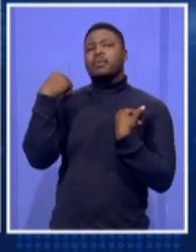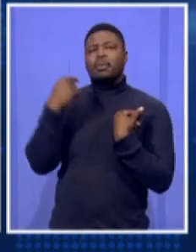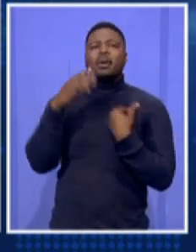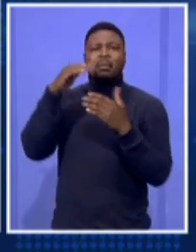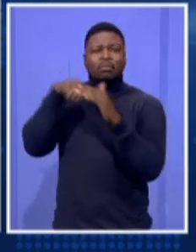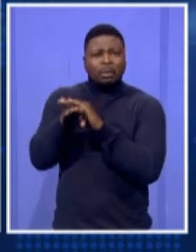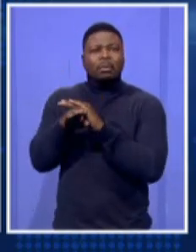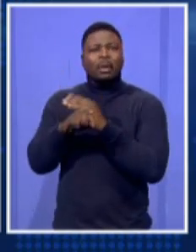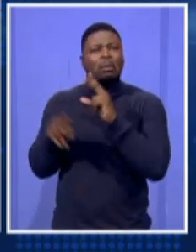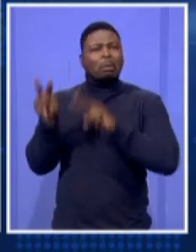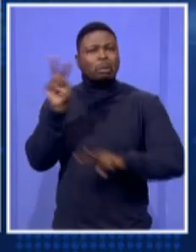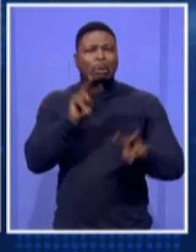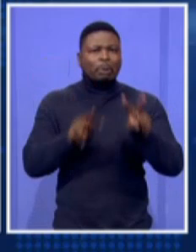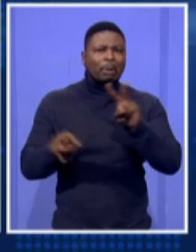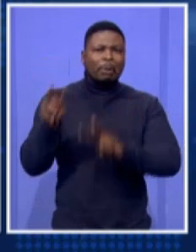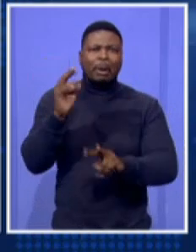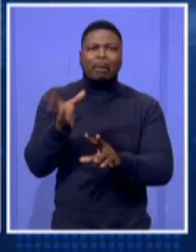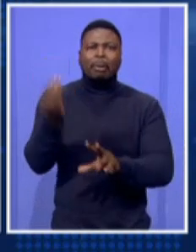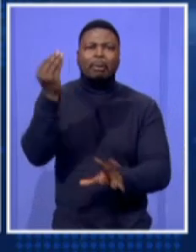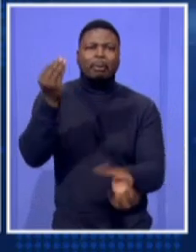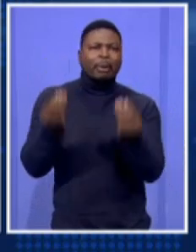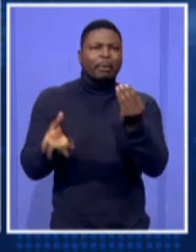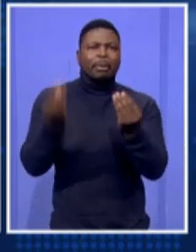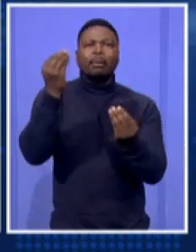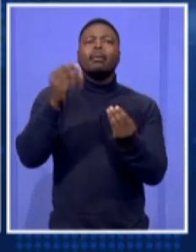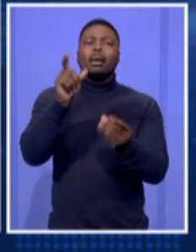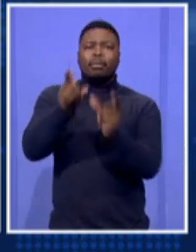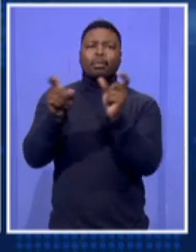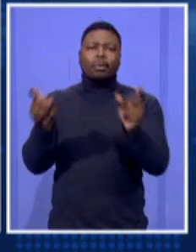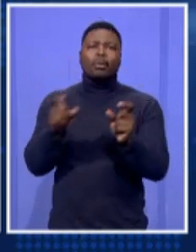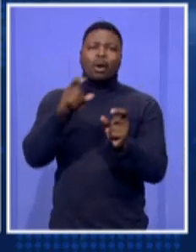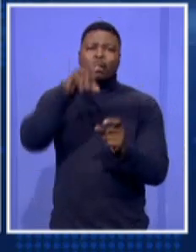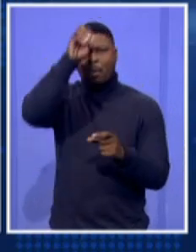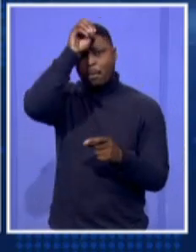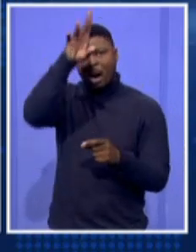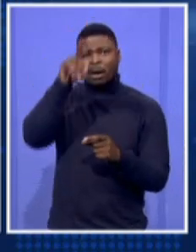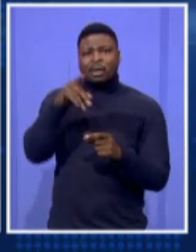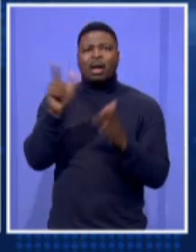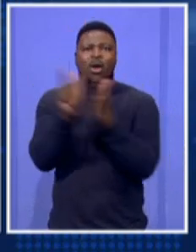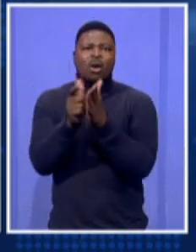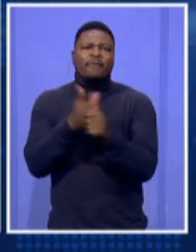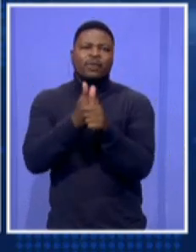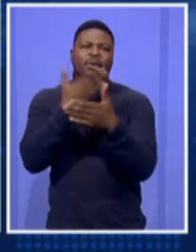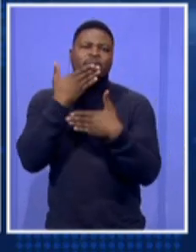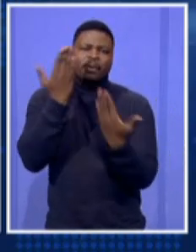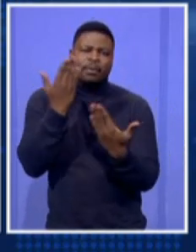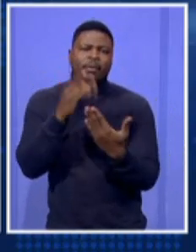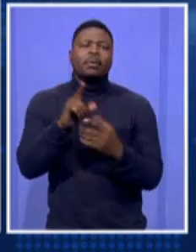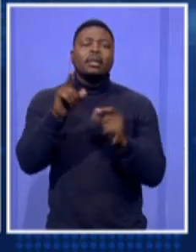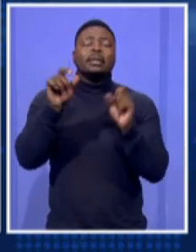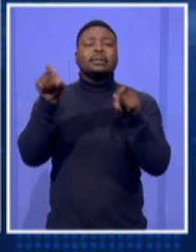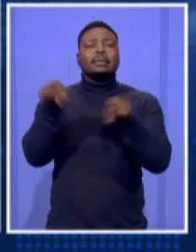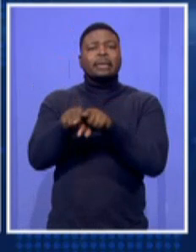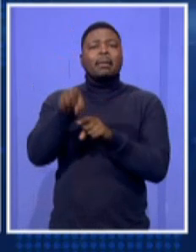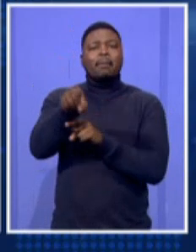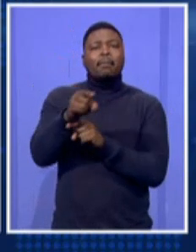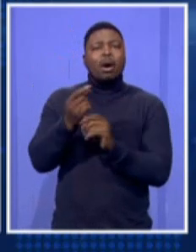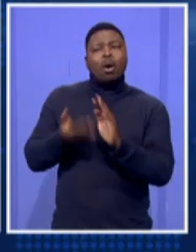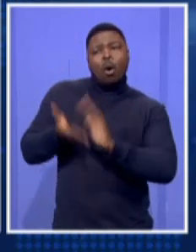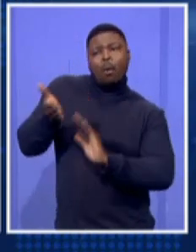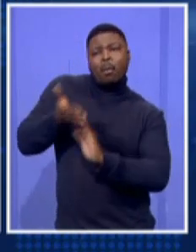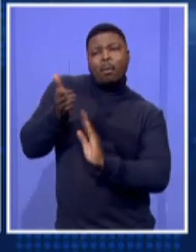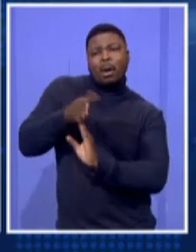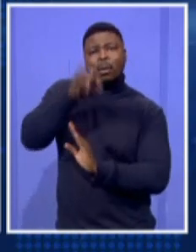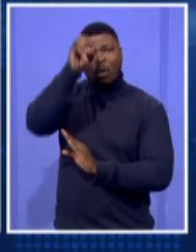the area, continuing to arrest more and more people because of the illegal mining operations taking place and because of